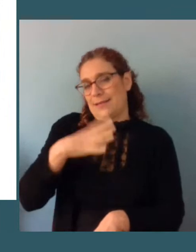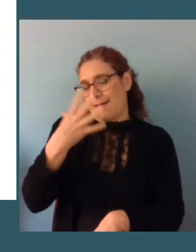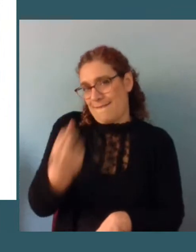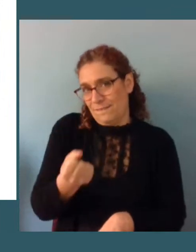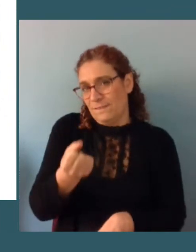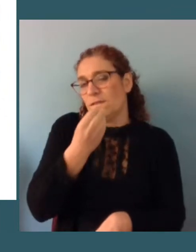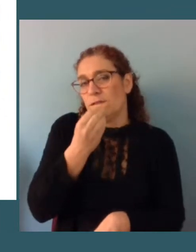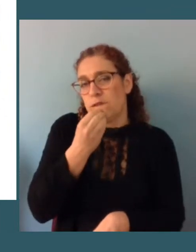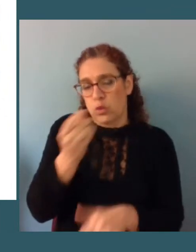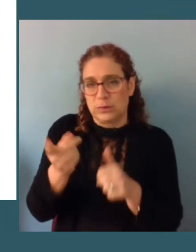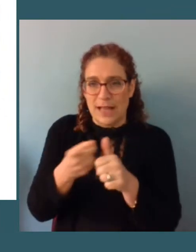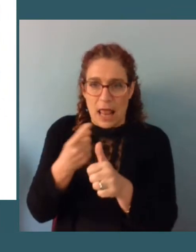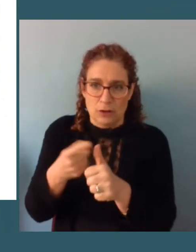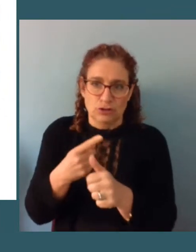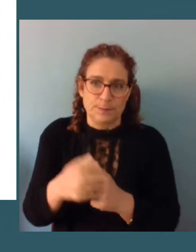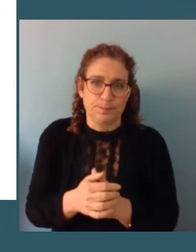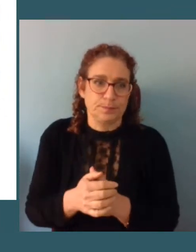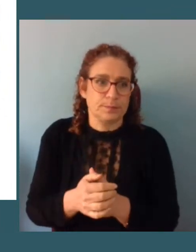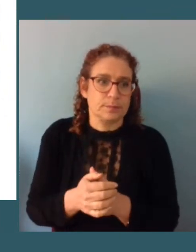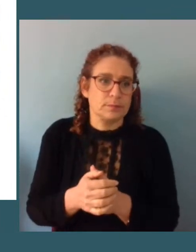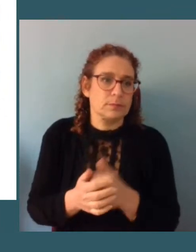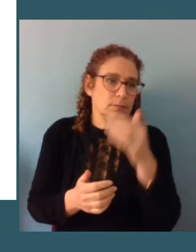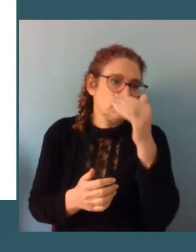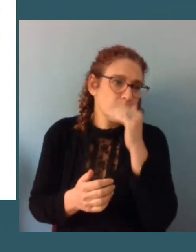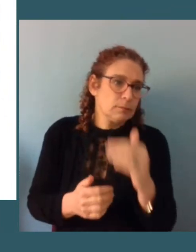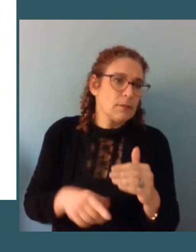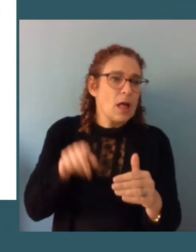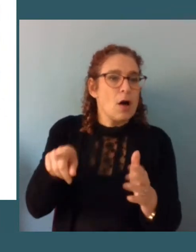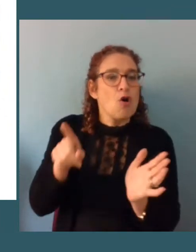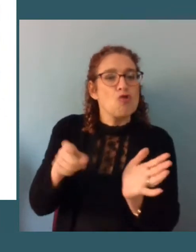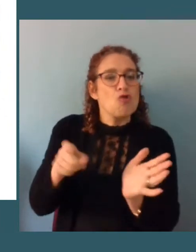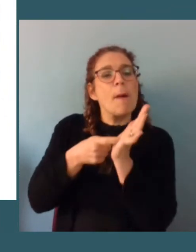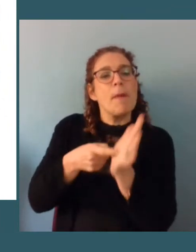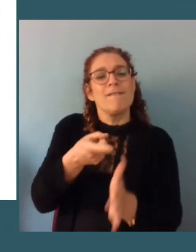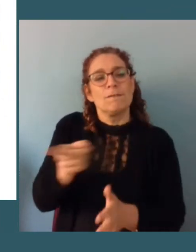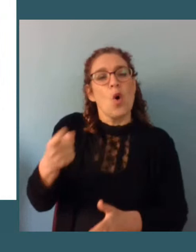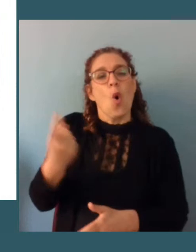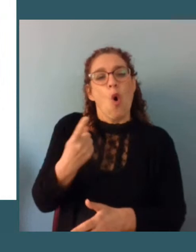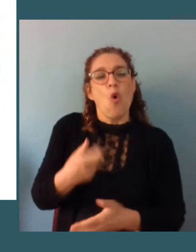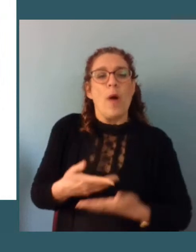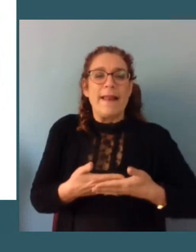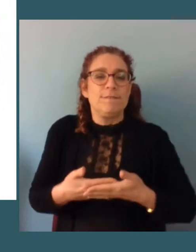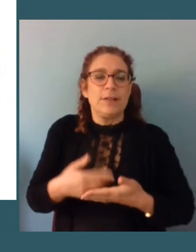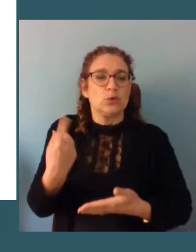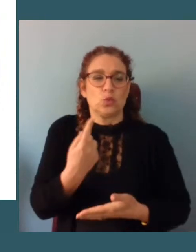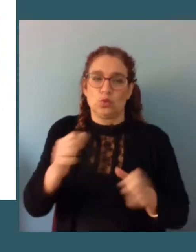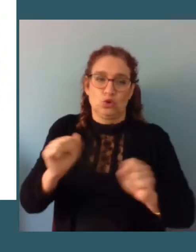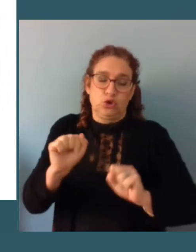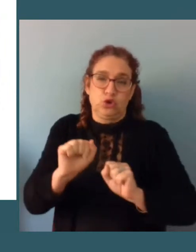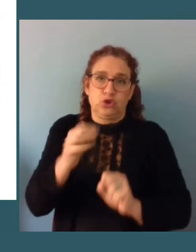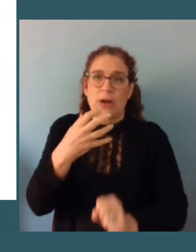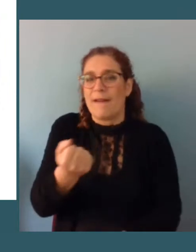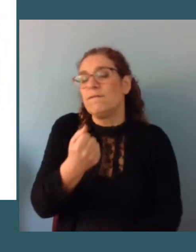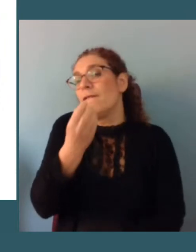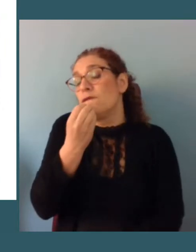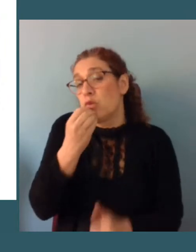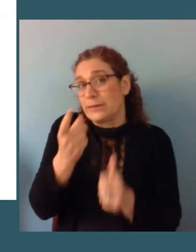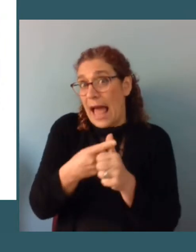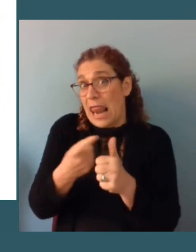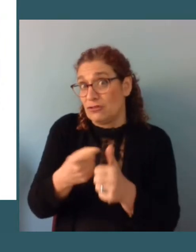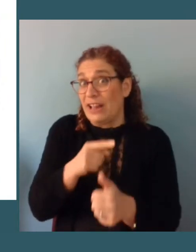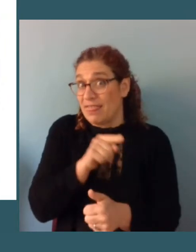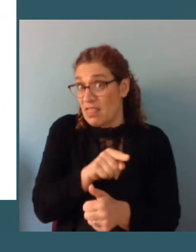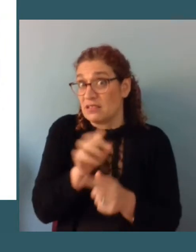and the recommendations are intended for infants that have not yet developed food allergies. So that's really, really specific